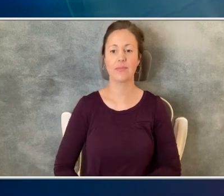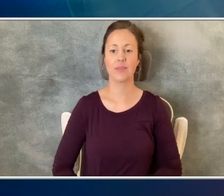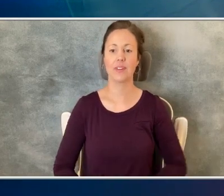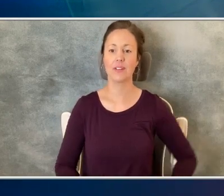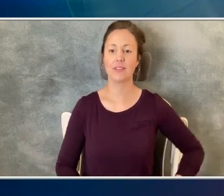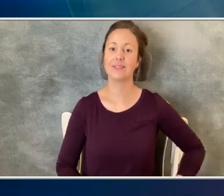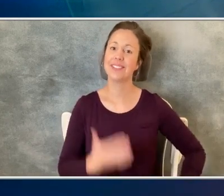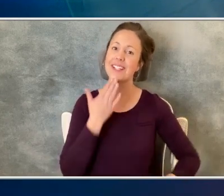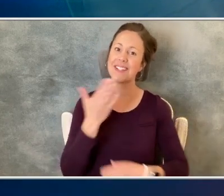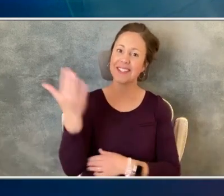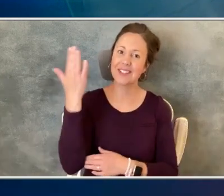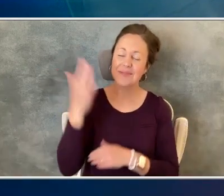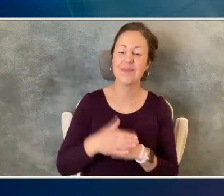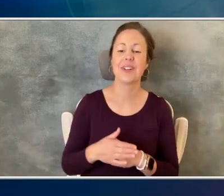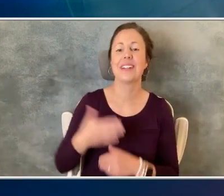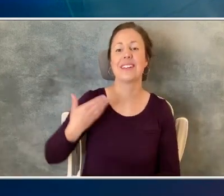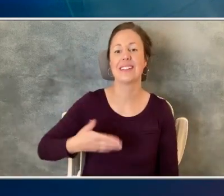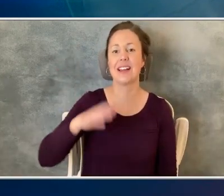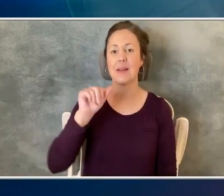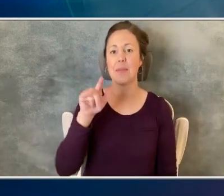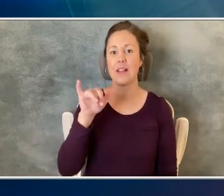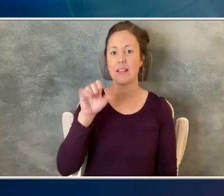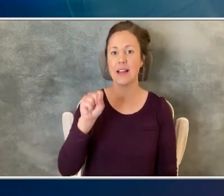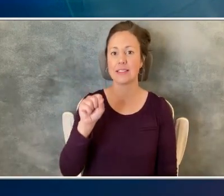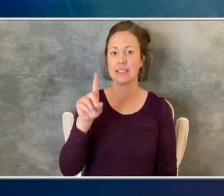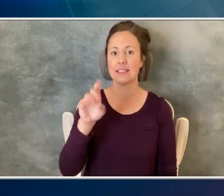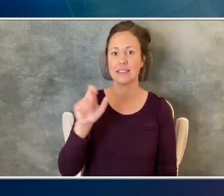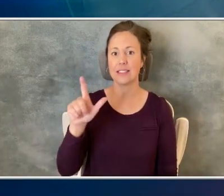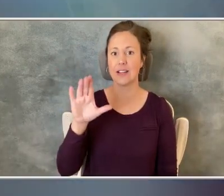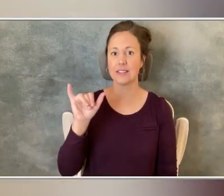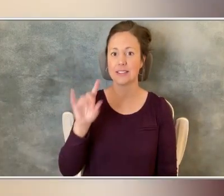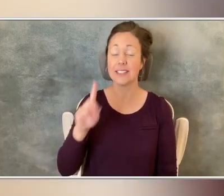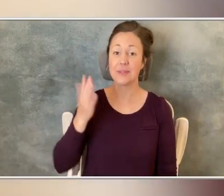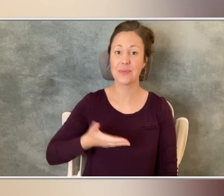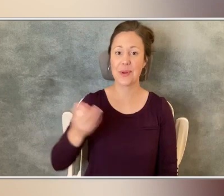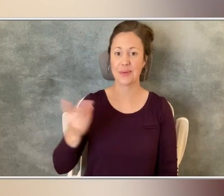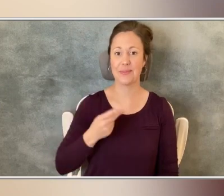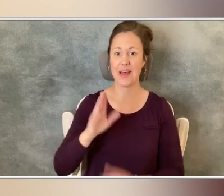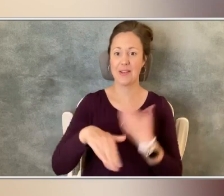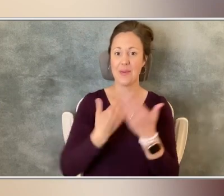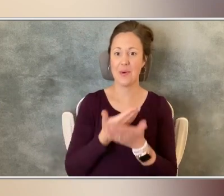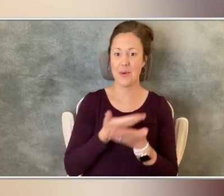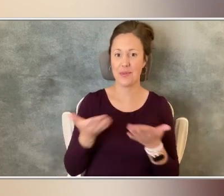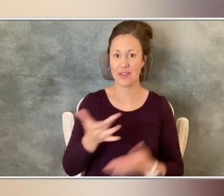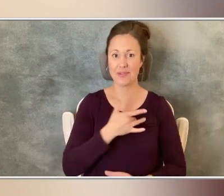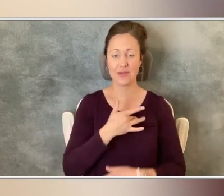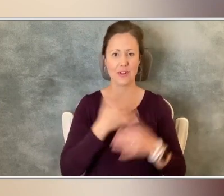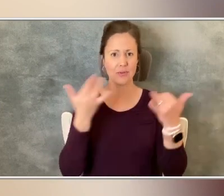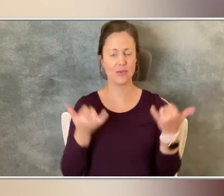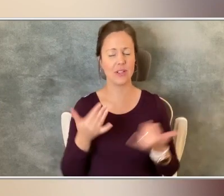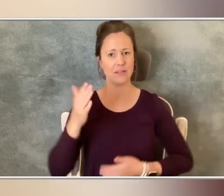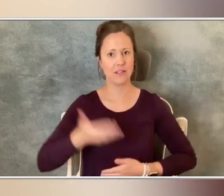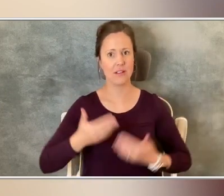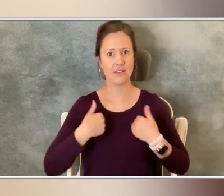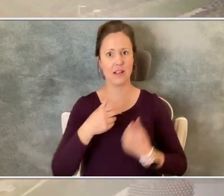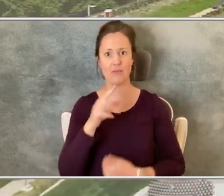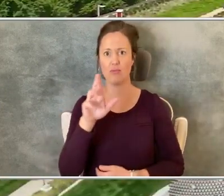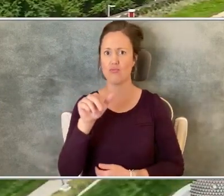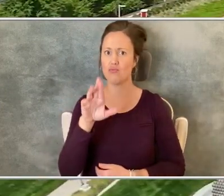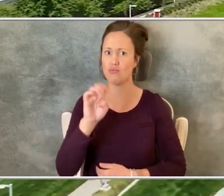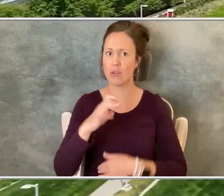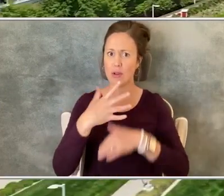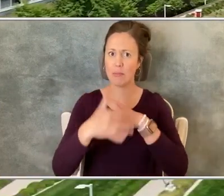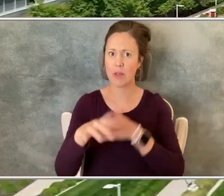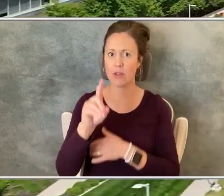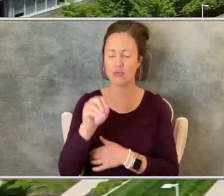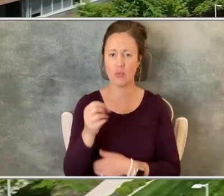Good morning, I'm Alexis Del Cid. Welcome back to All Things Heart. Today's guest has a rare blood disorder that caused his heart to fail,